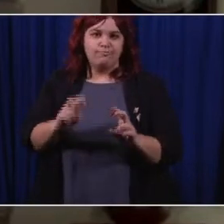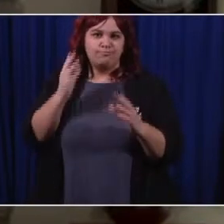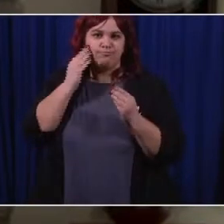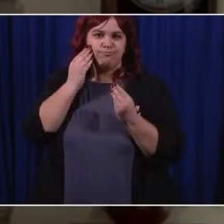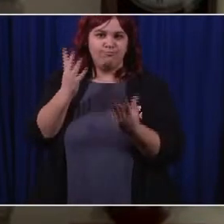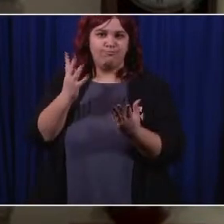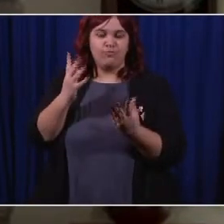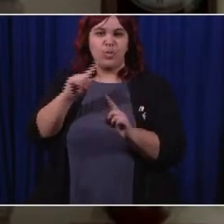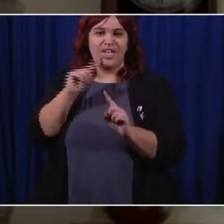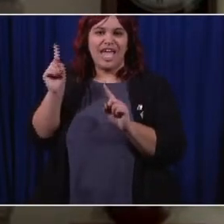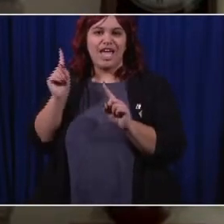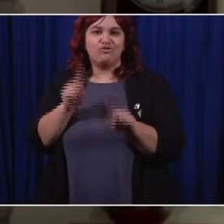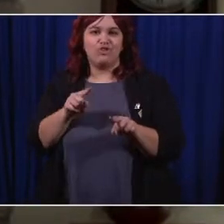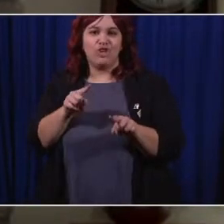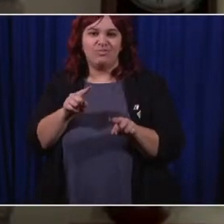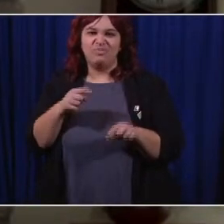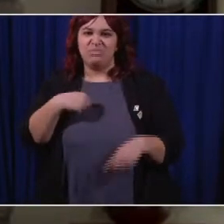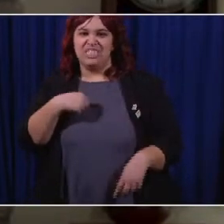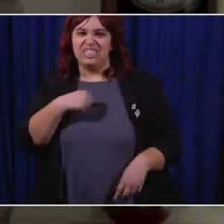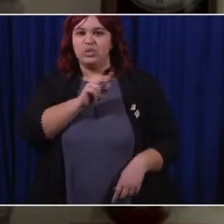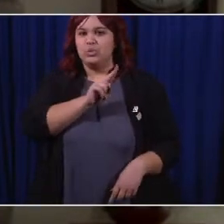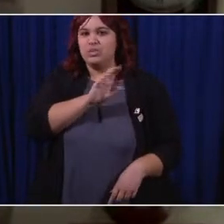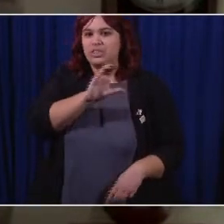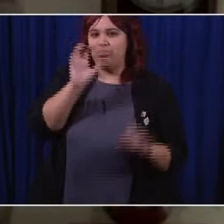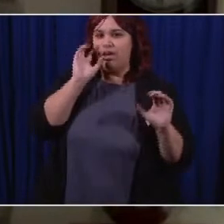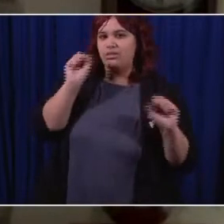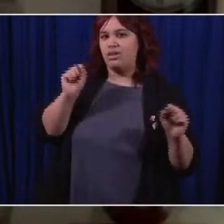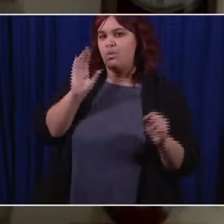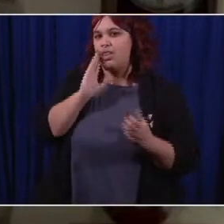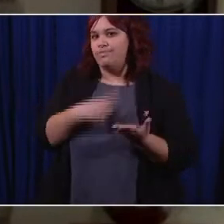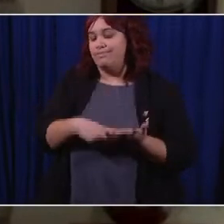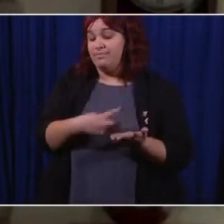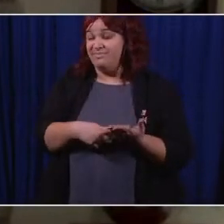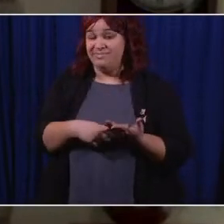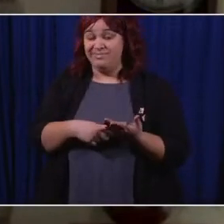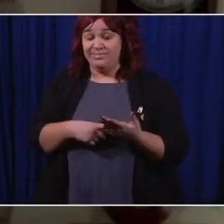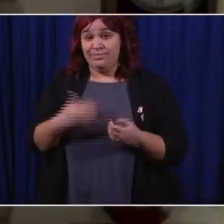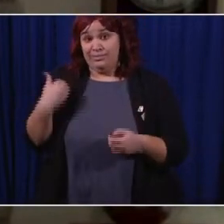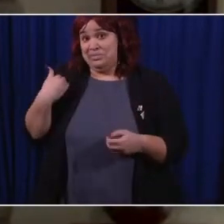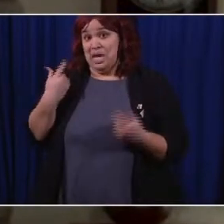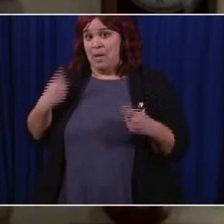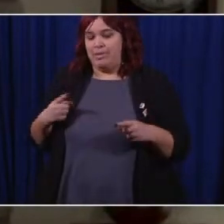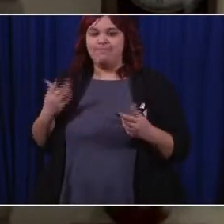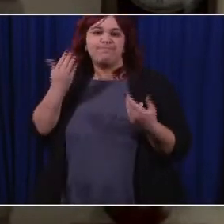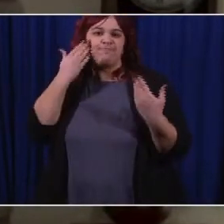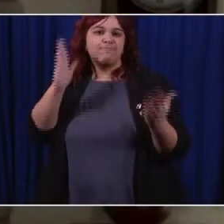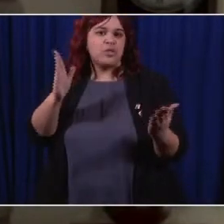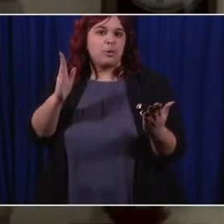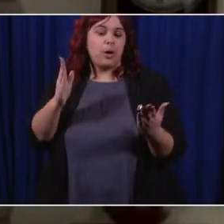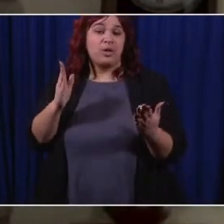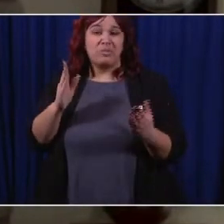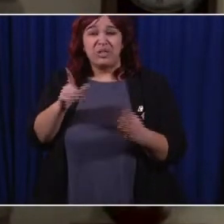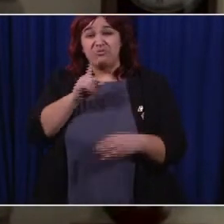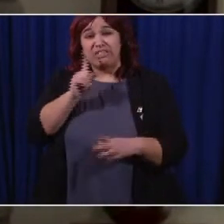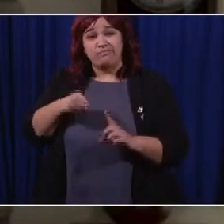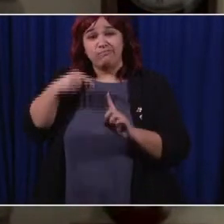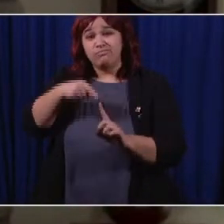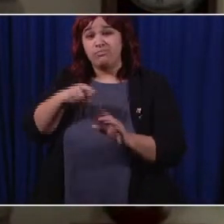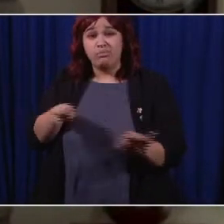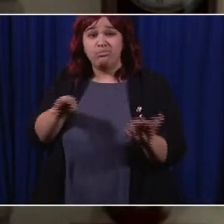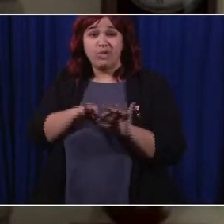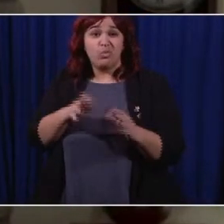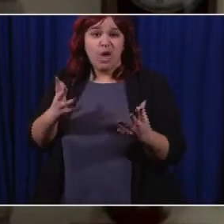happened, but we're going to try to get. We worry about the safety. We also try to